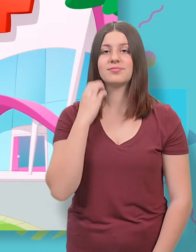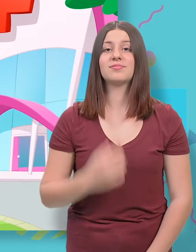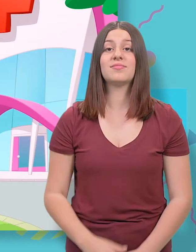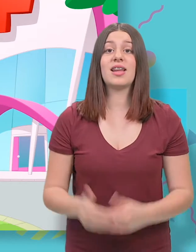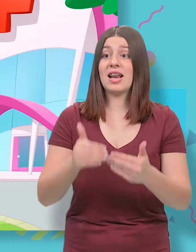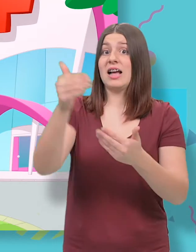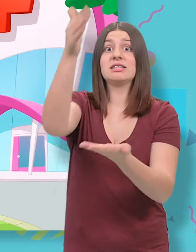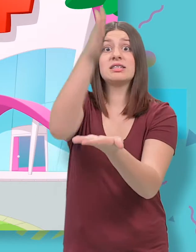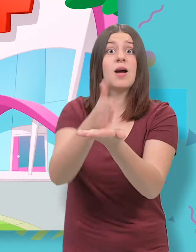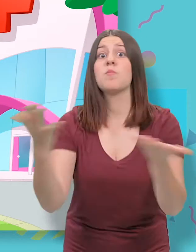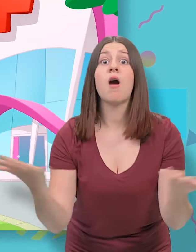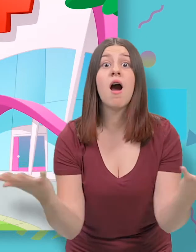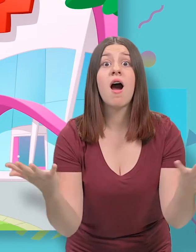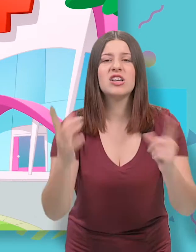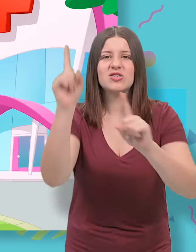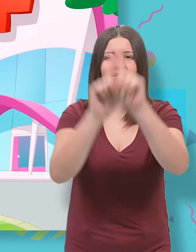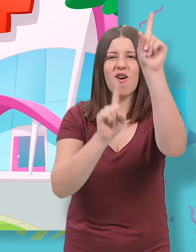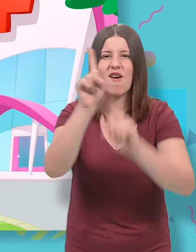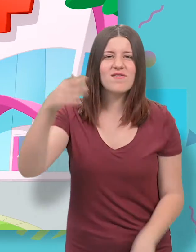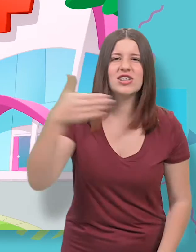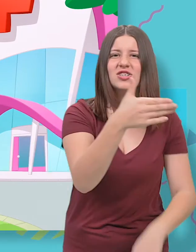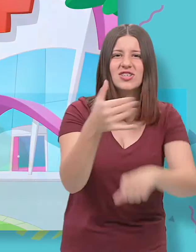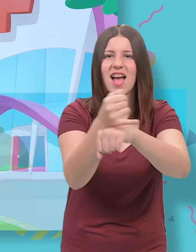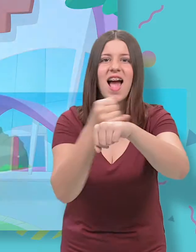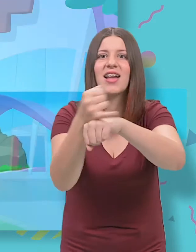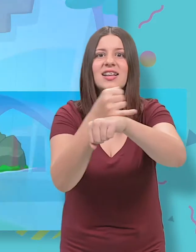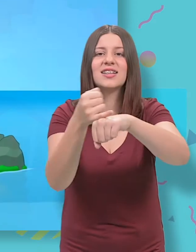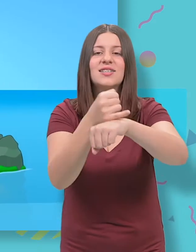Our first stop is Starfish Island.